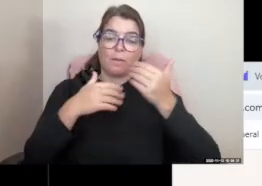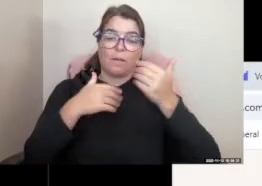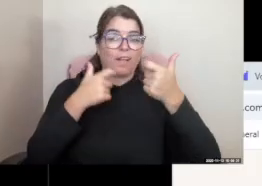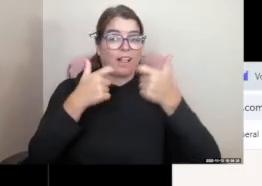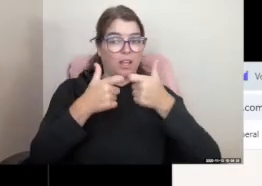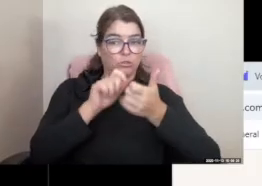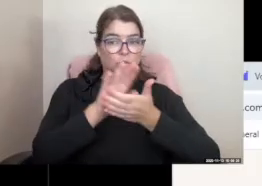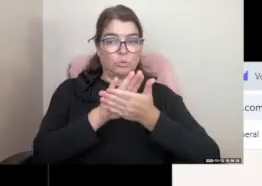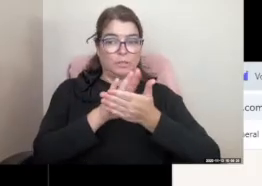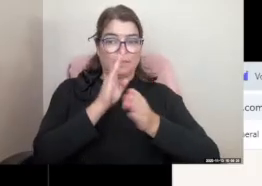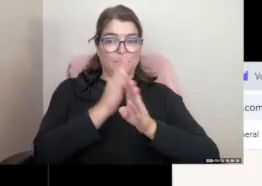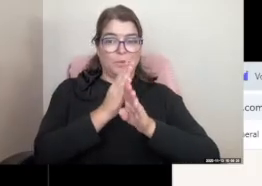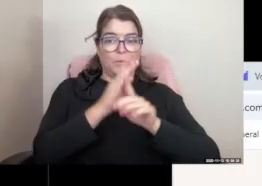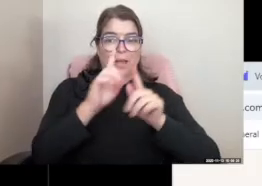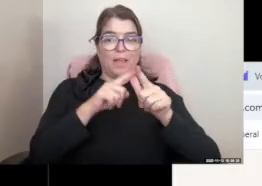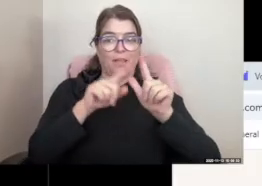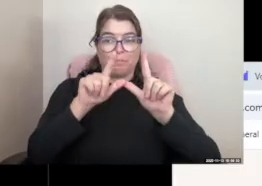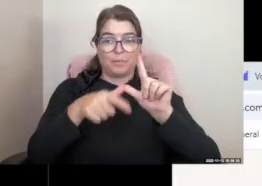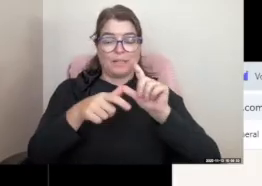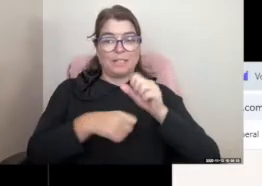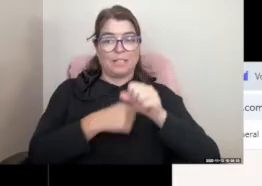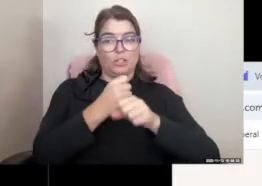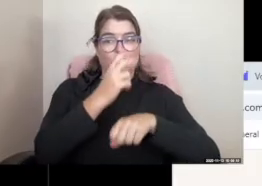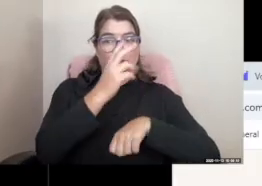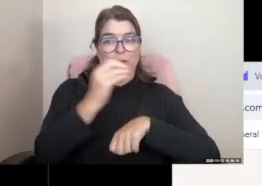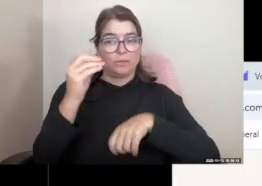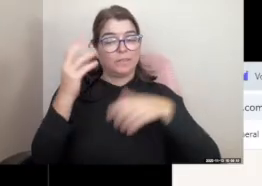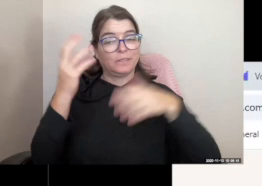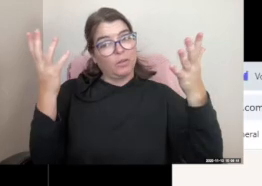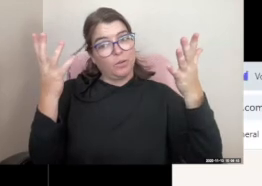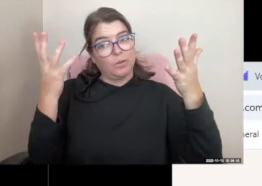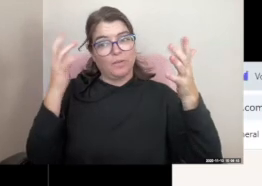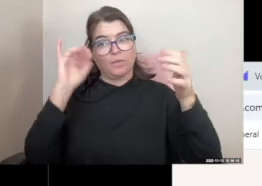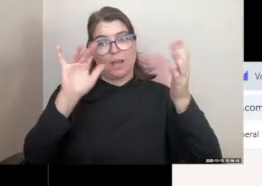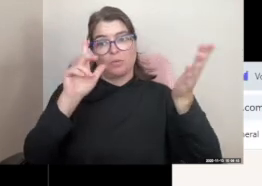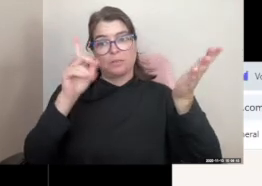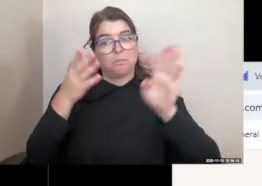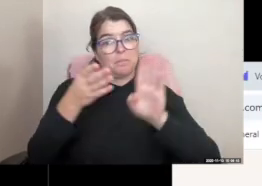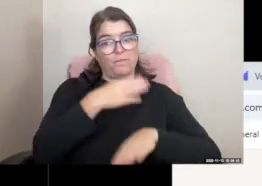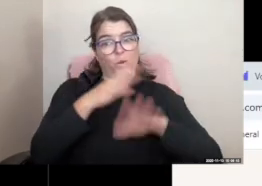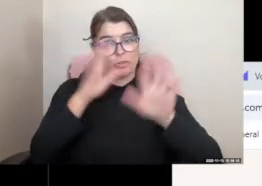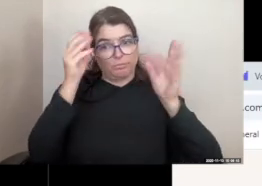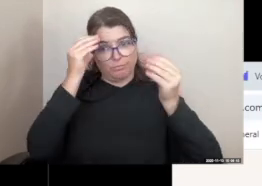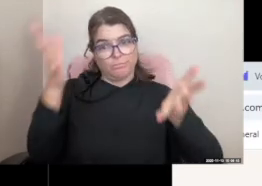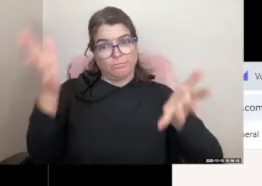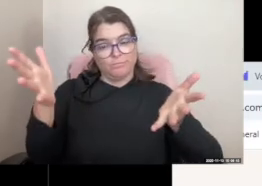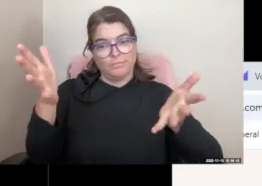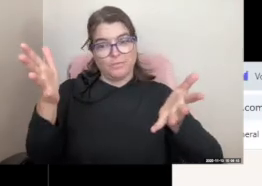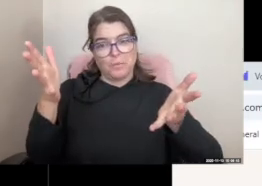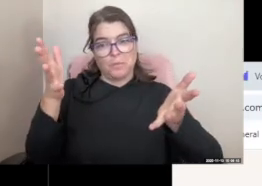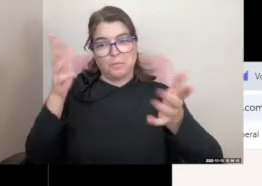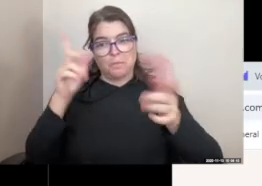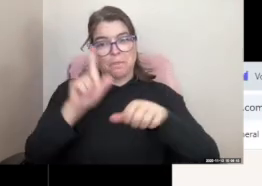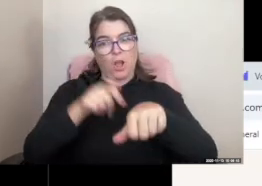The state had a electric school bus program all the way back in 1995 with